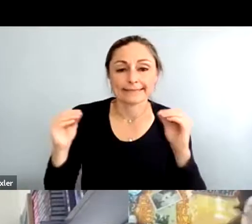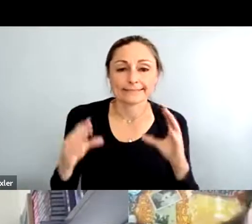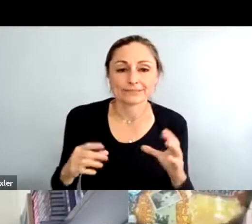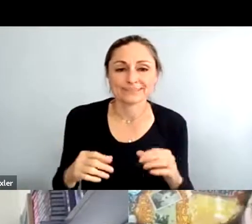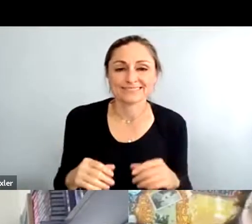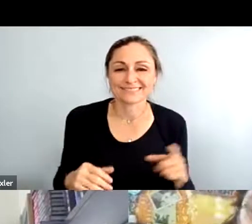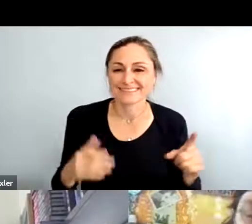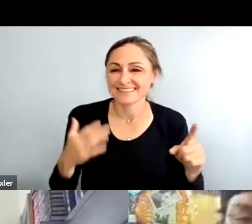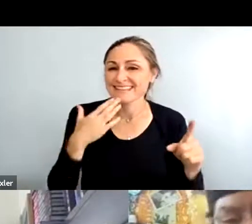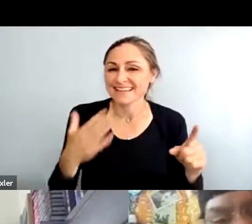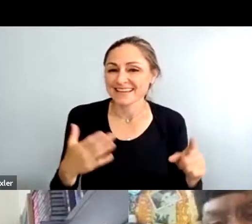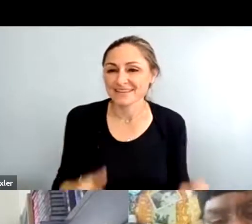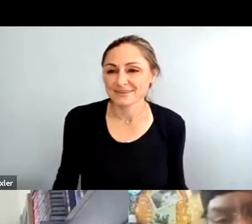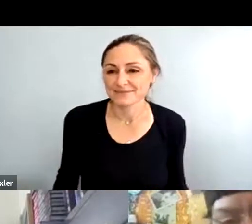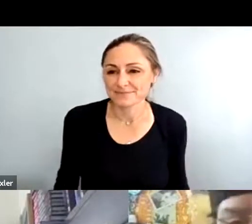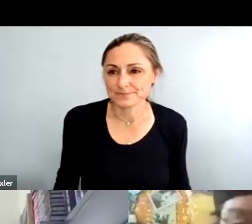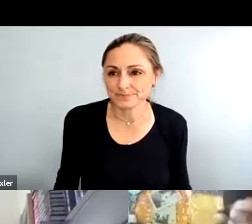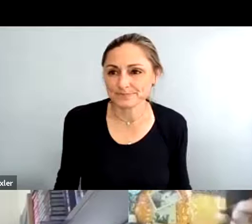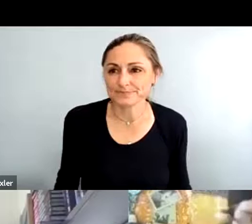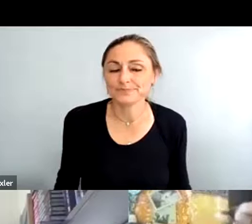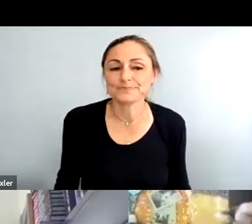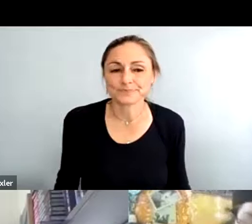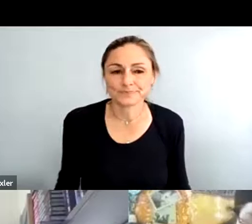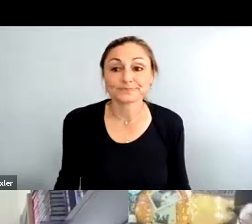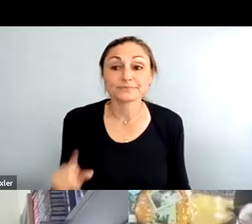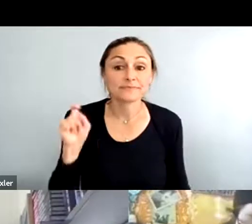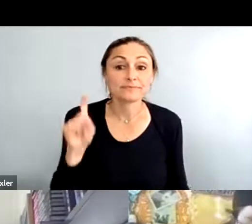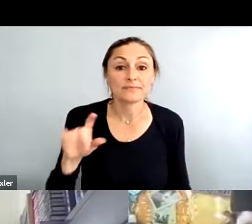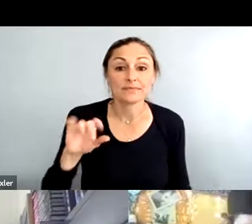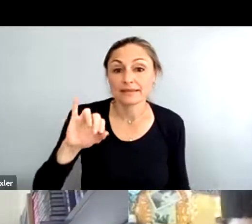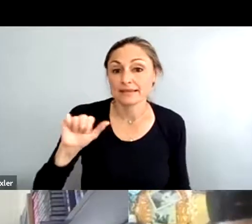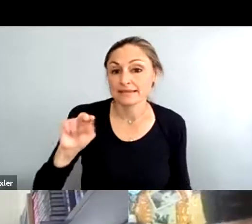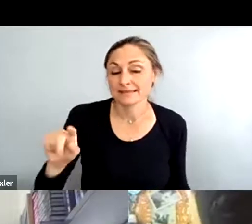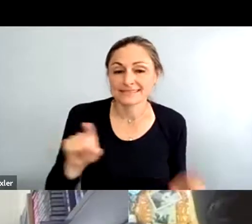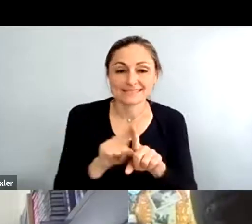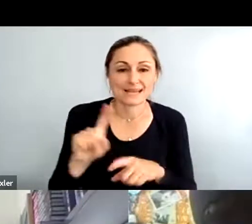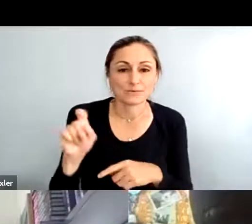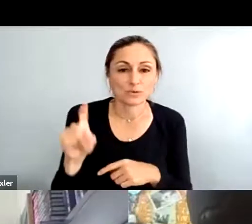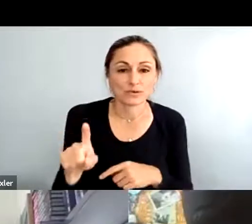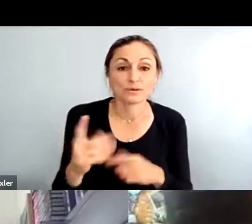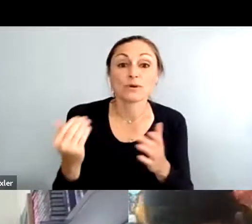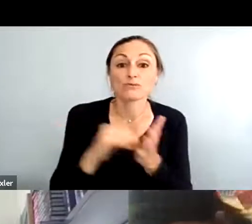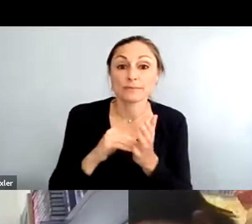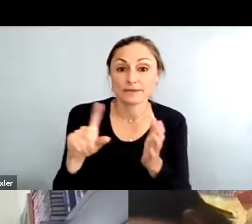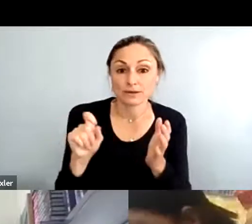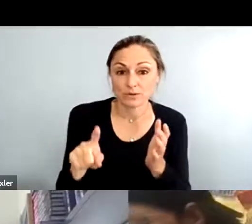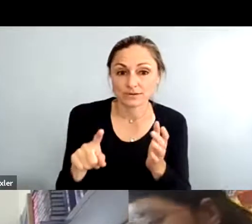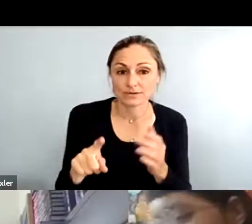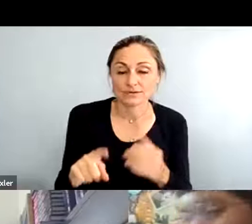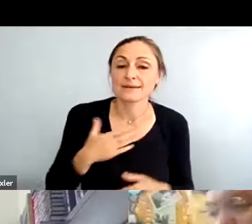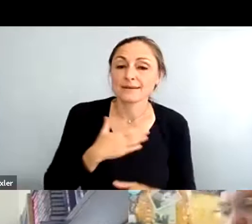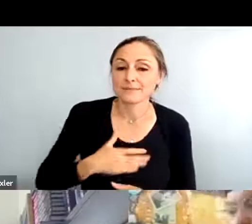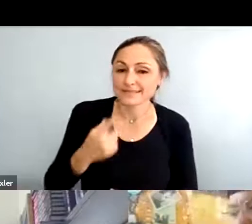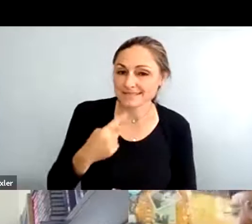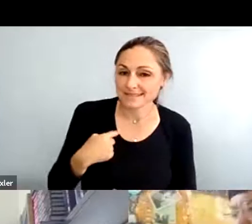Yeah. Thank you. So I'm going to ask Ian the same question, and I'm going to repeat the question. Please tell us